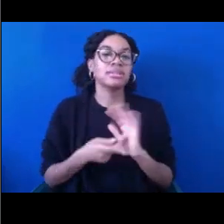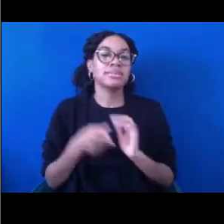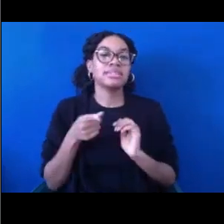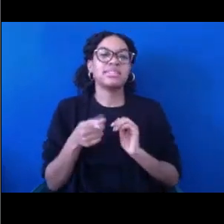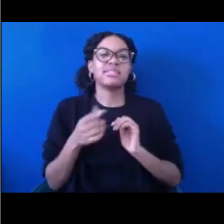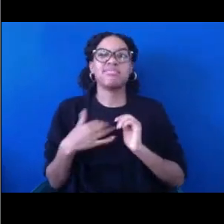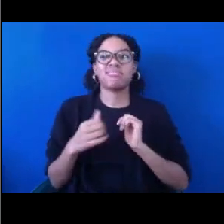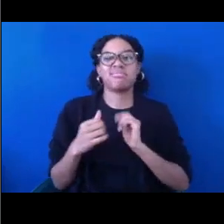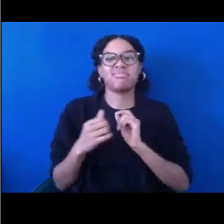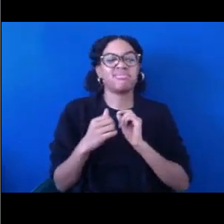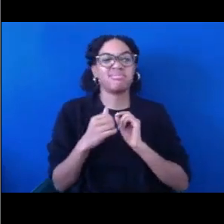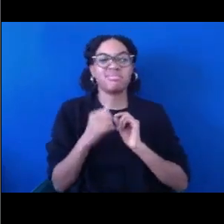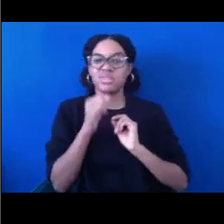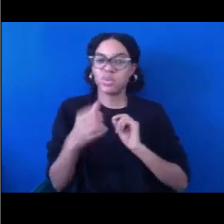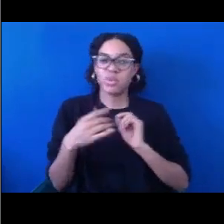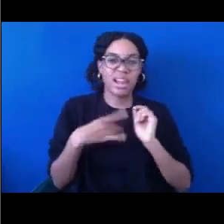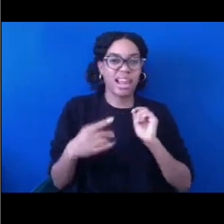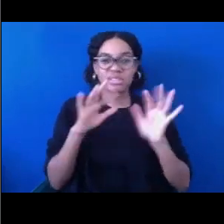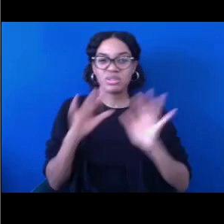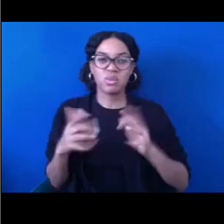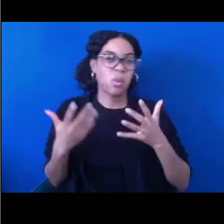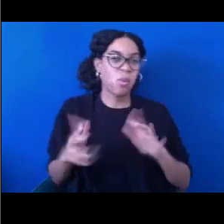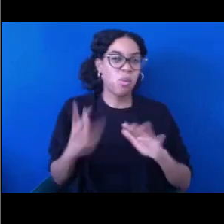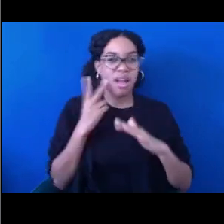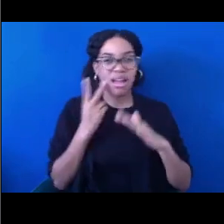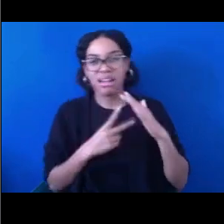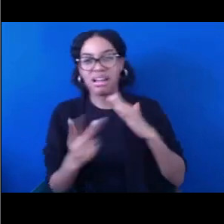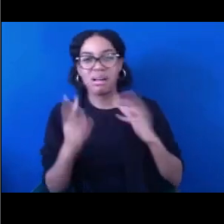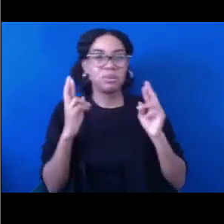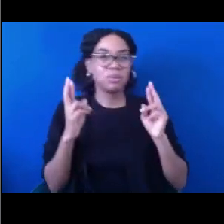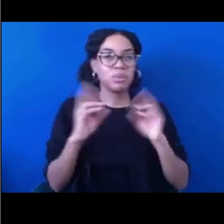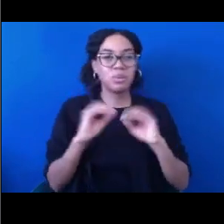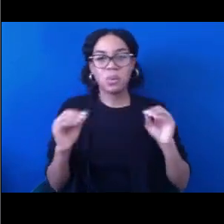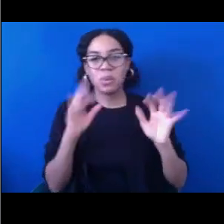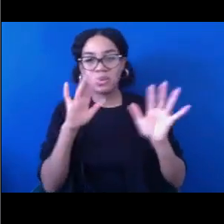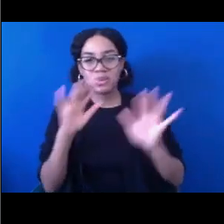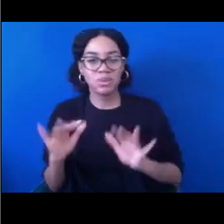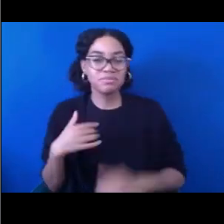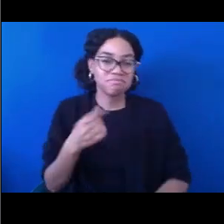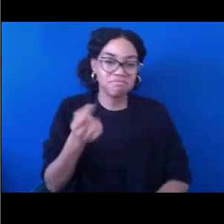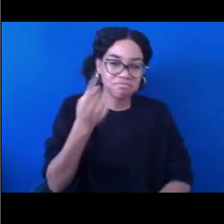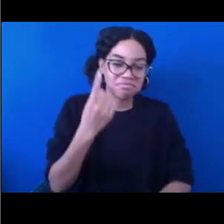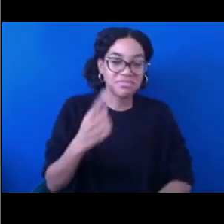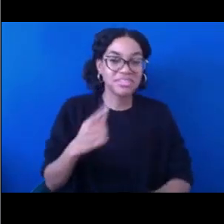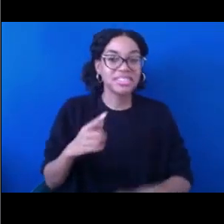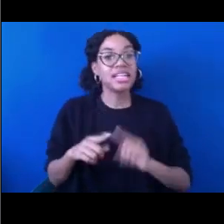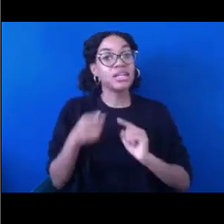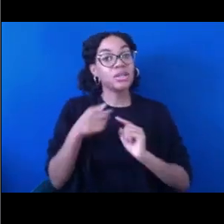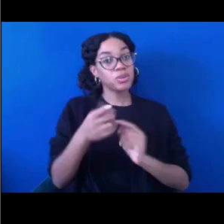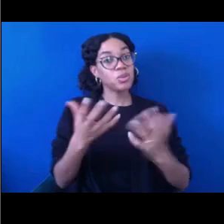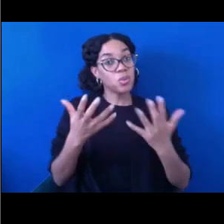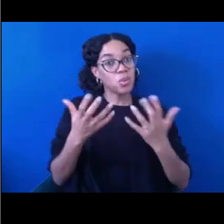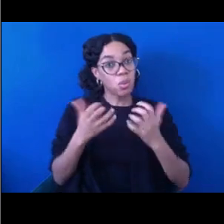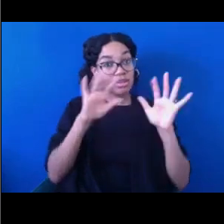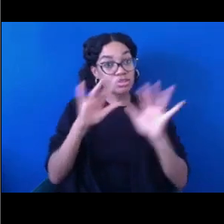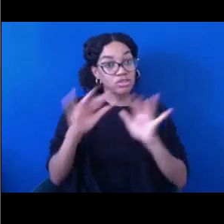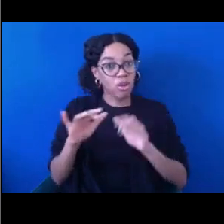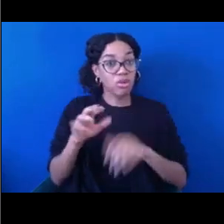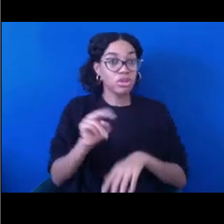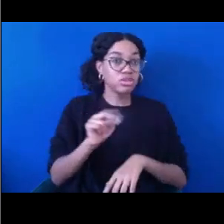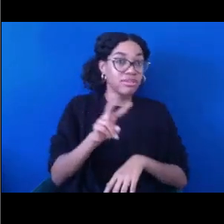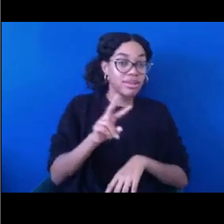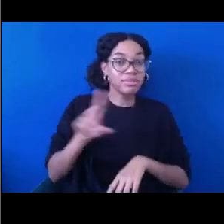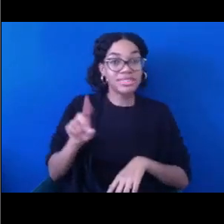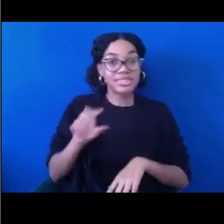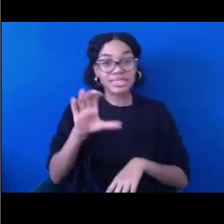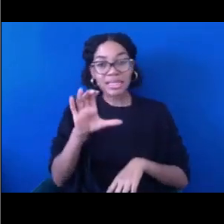myself. If you're looking for snow in November or December, not really going to happen as much. Have a little